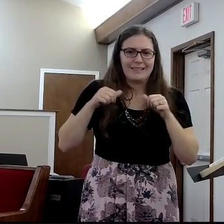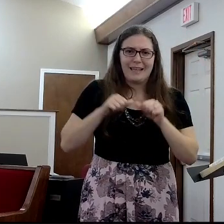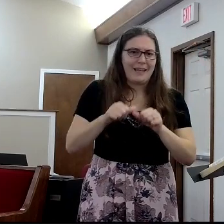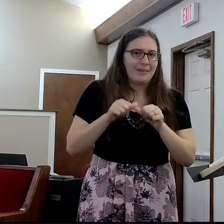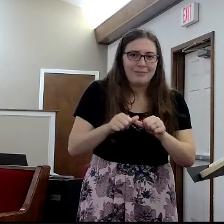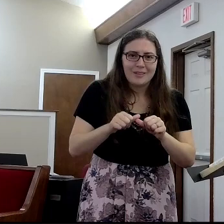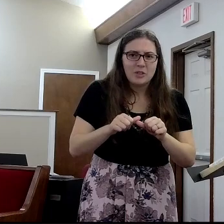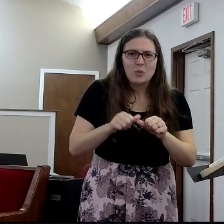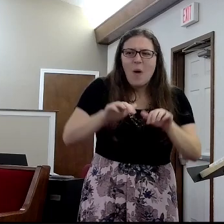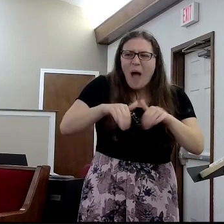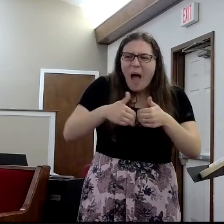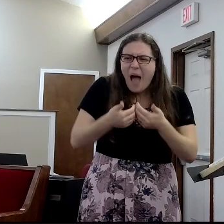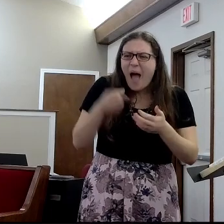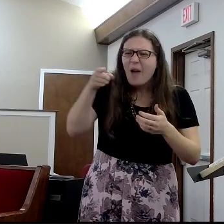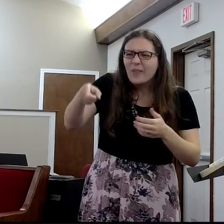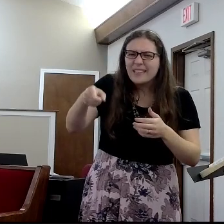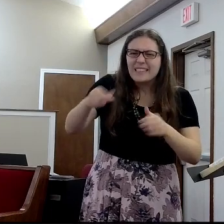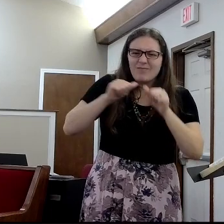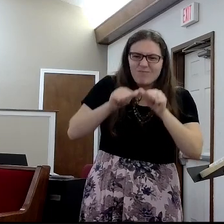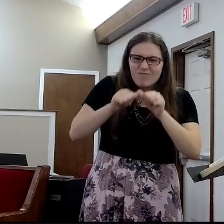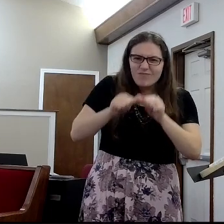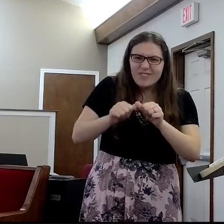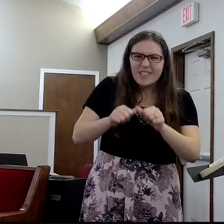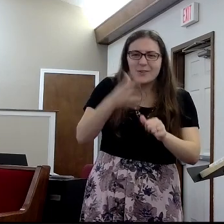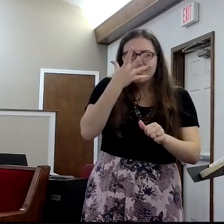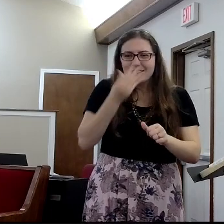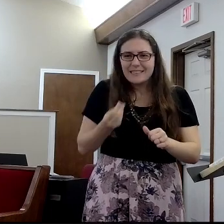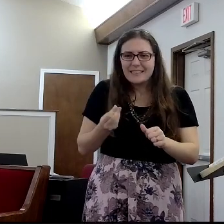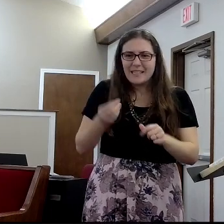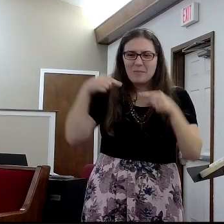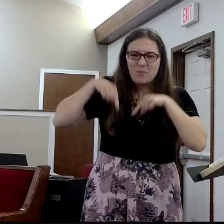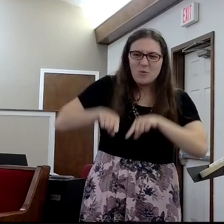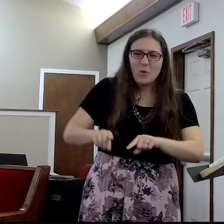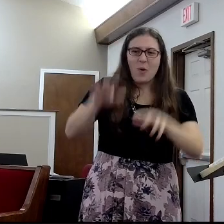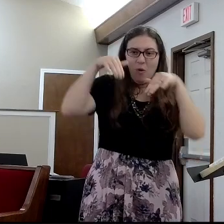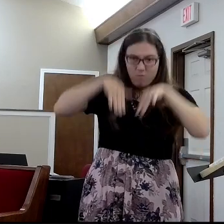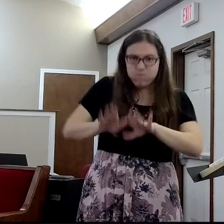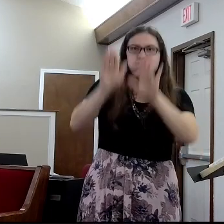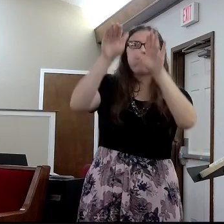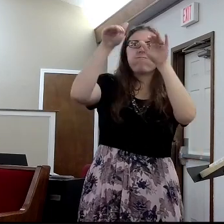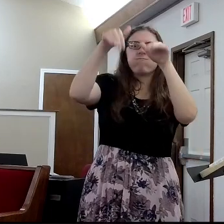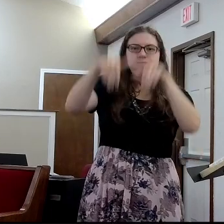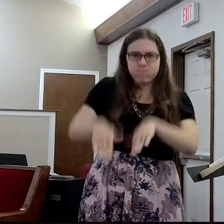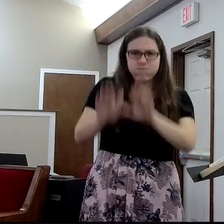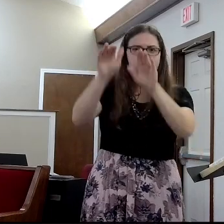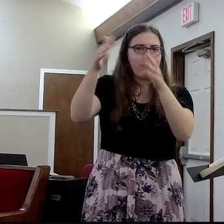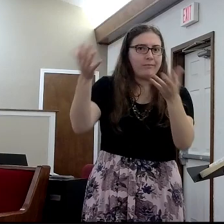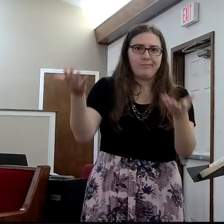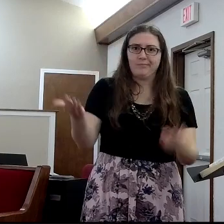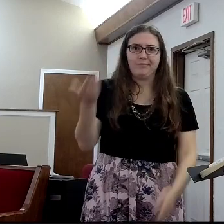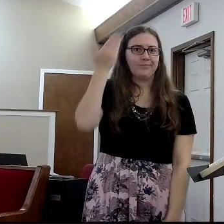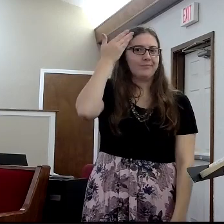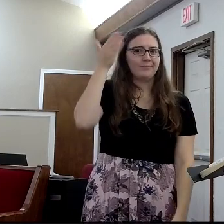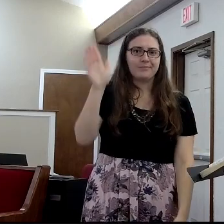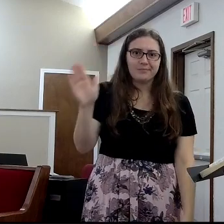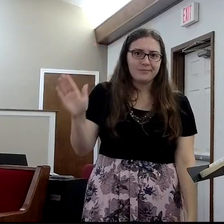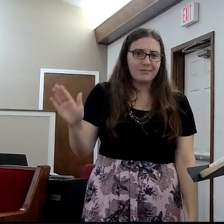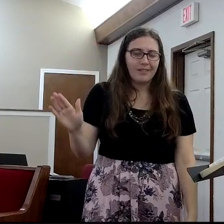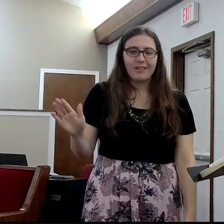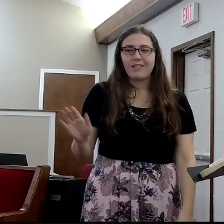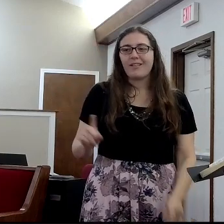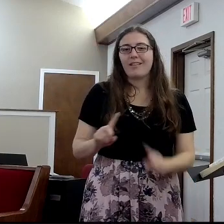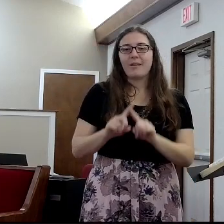Jonah sleeping in the bottom of the ship as everyone else is so afraid? But